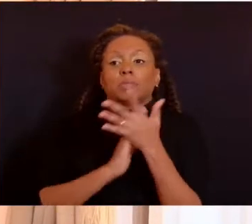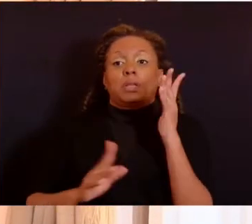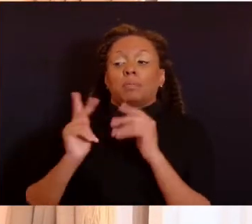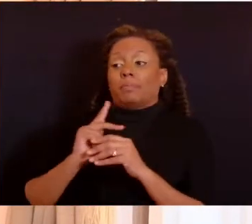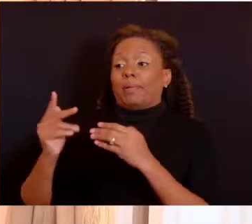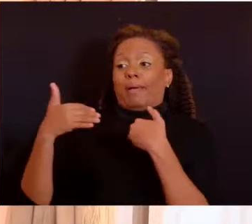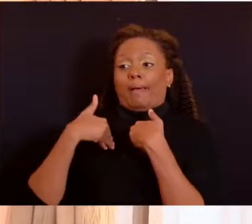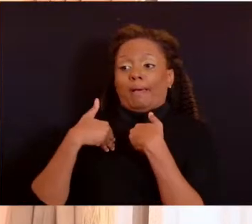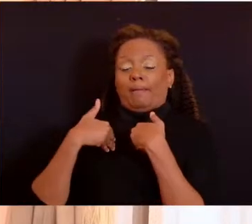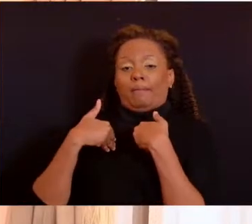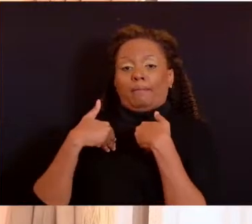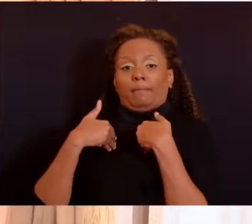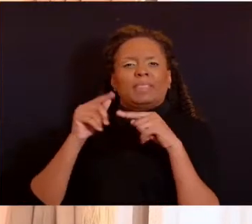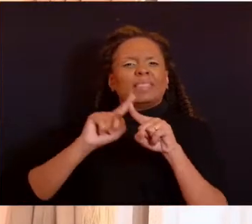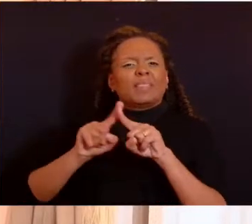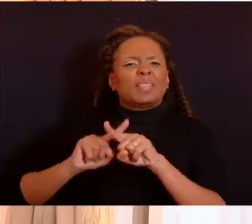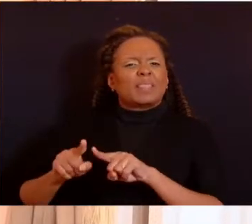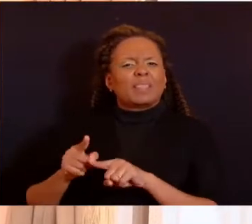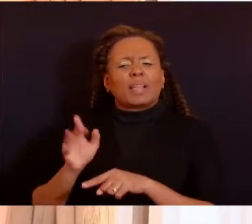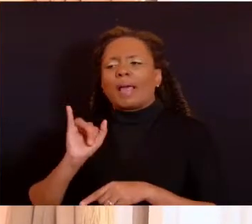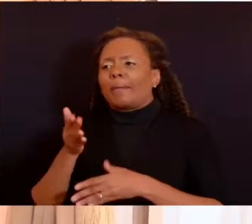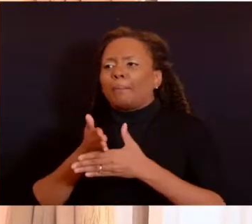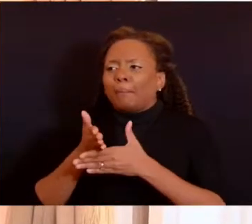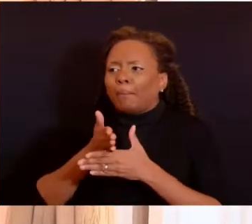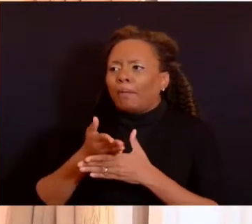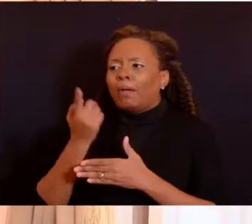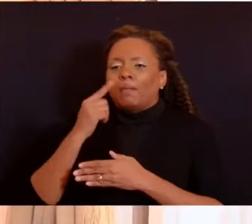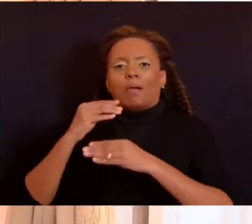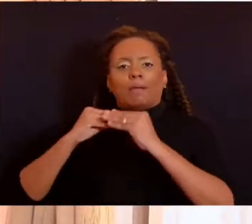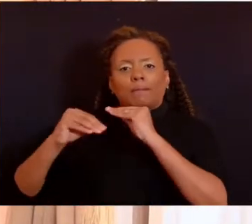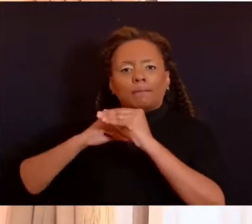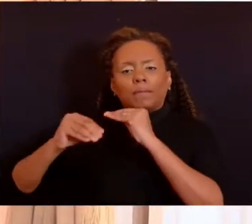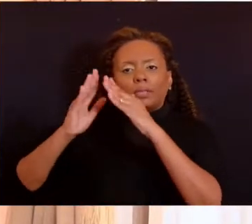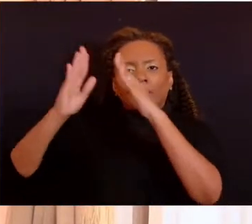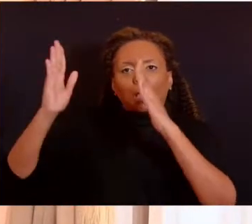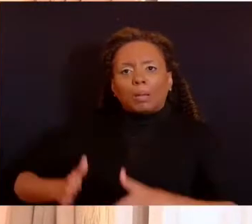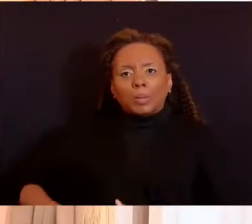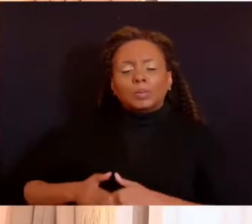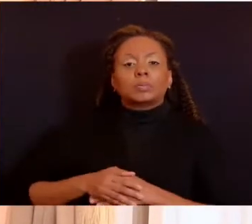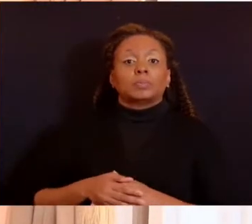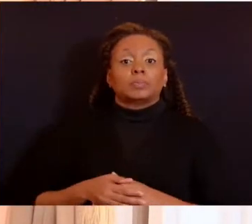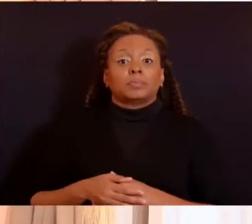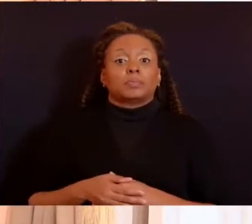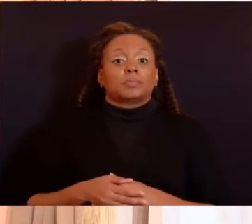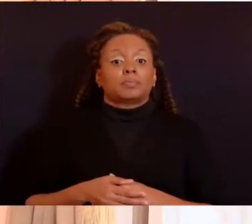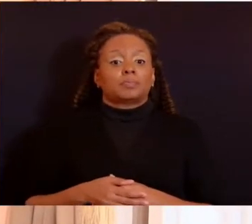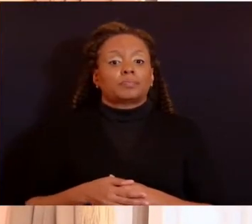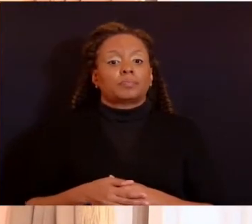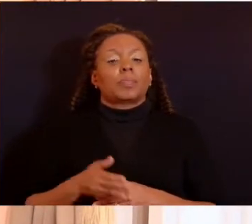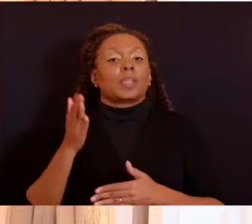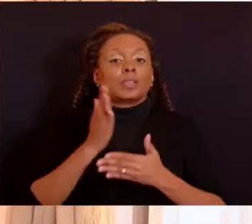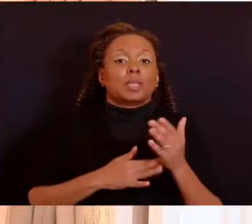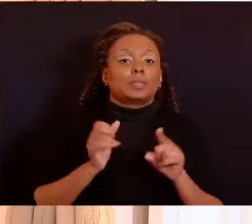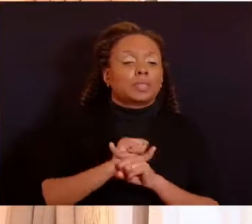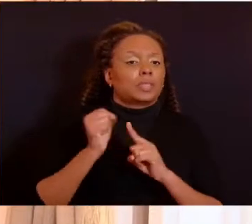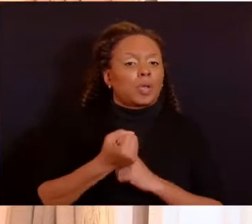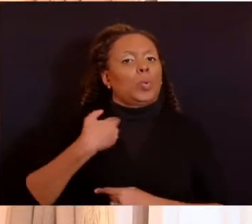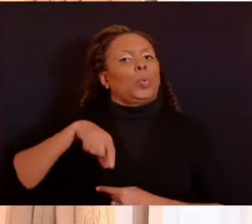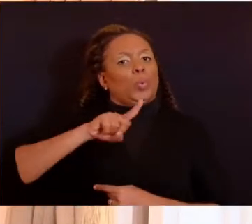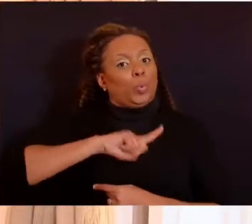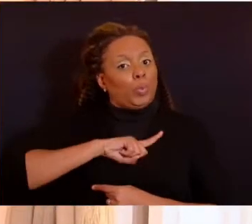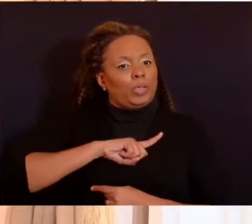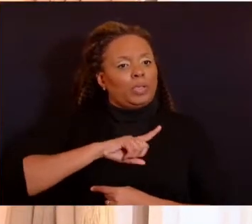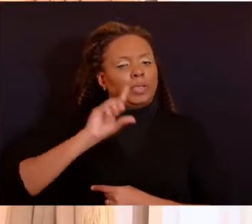materials. In some instances, people just want materials. In some instances, we have to do the repairs. In some instances,